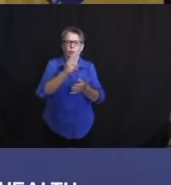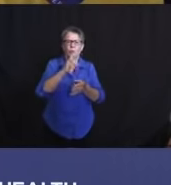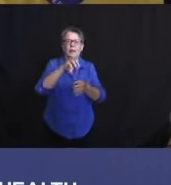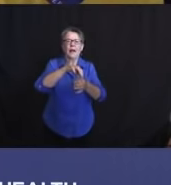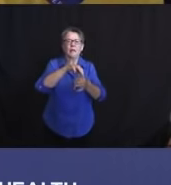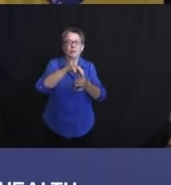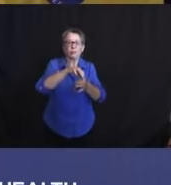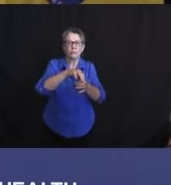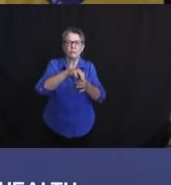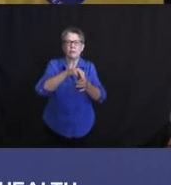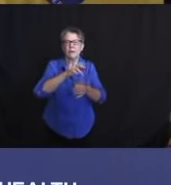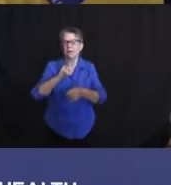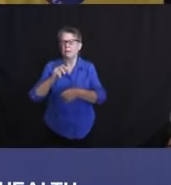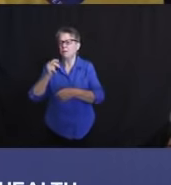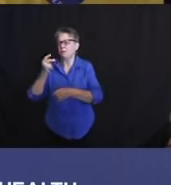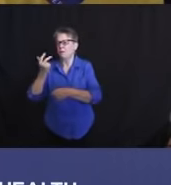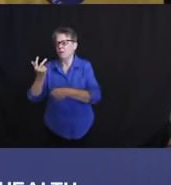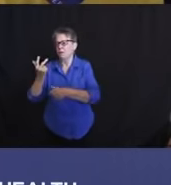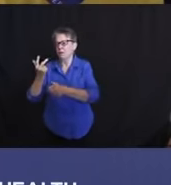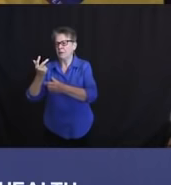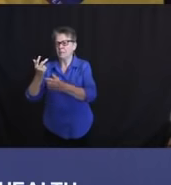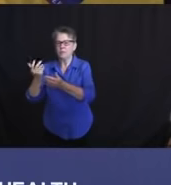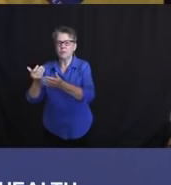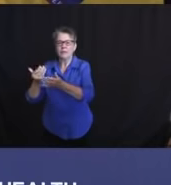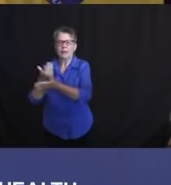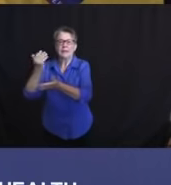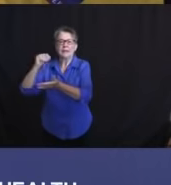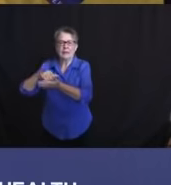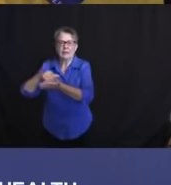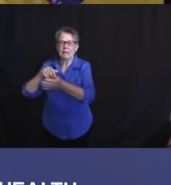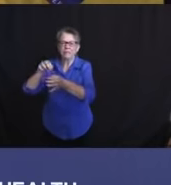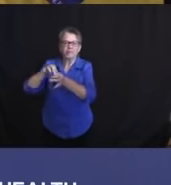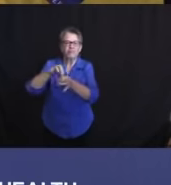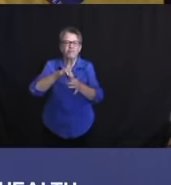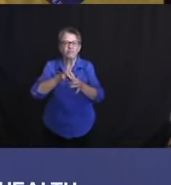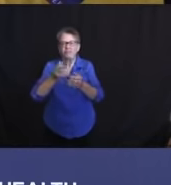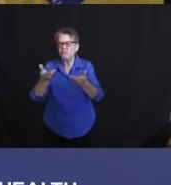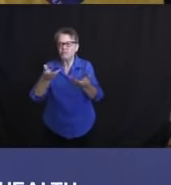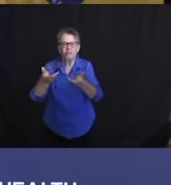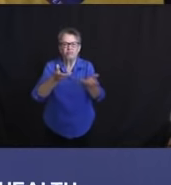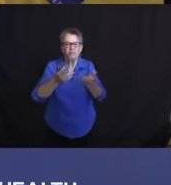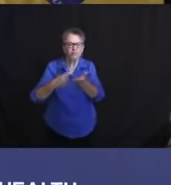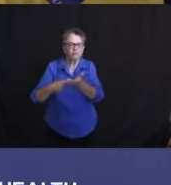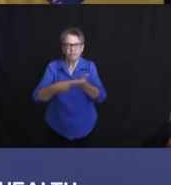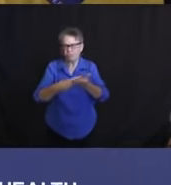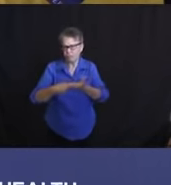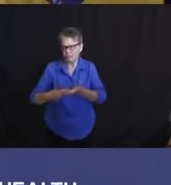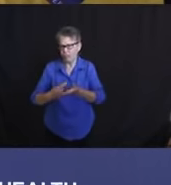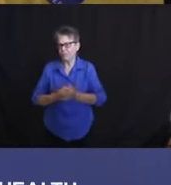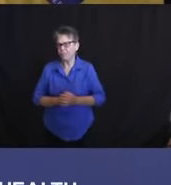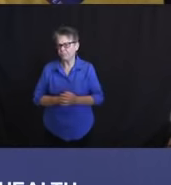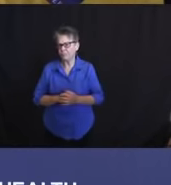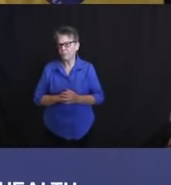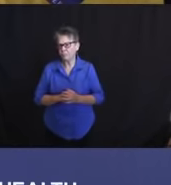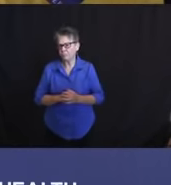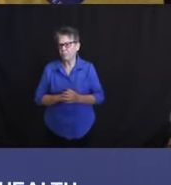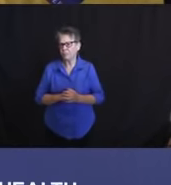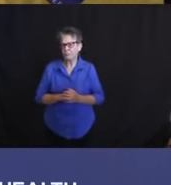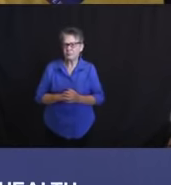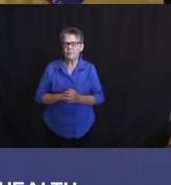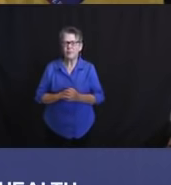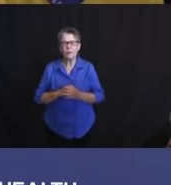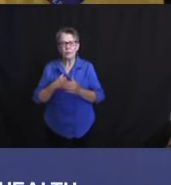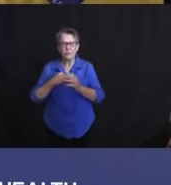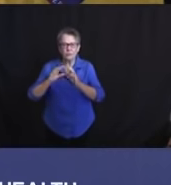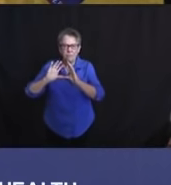and other folks to enact into law much needed reforms to the way that health care is provided